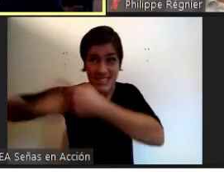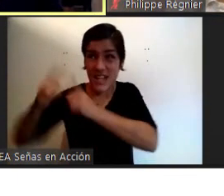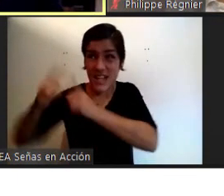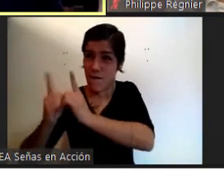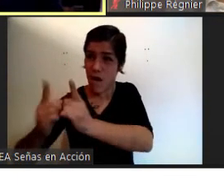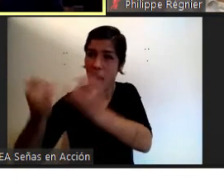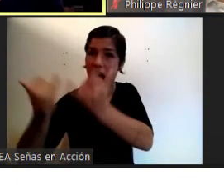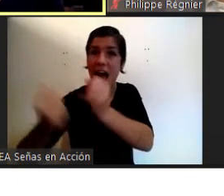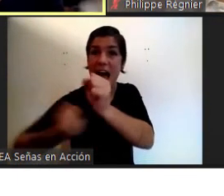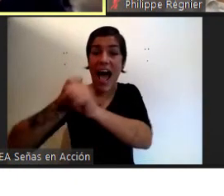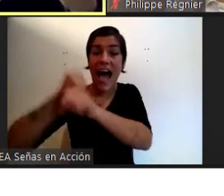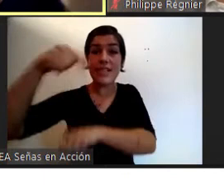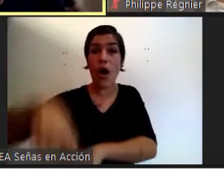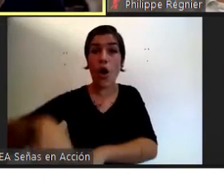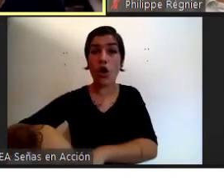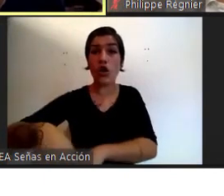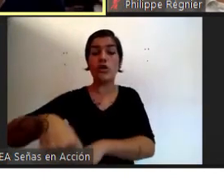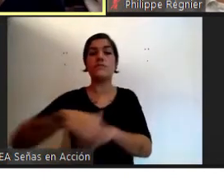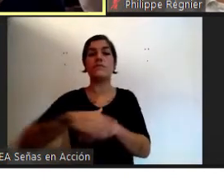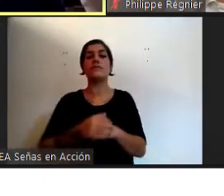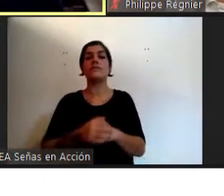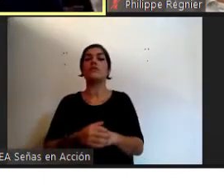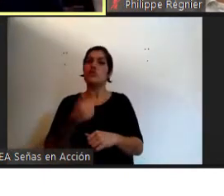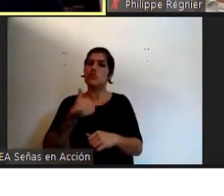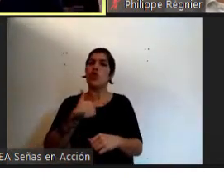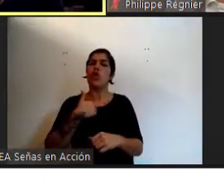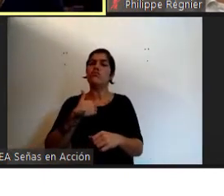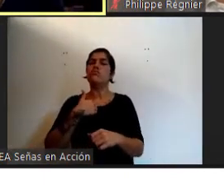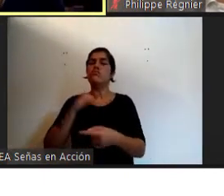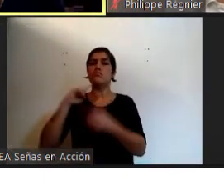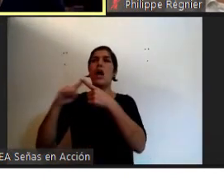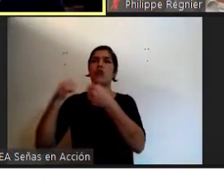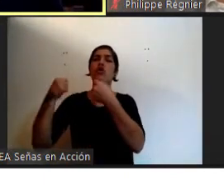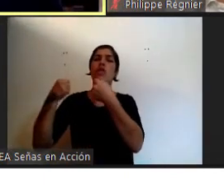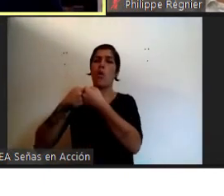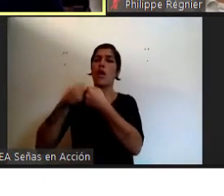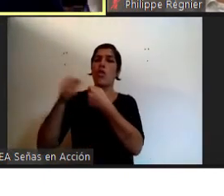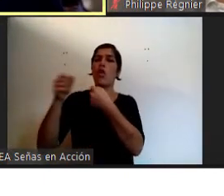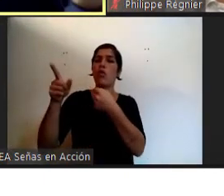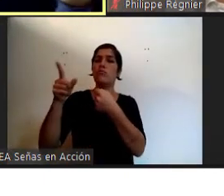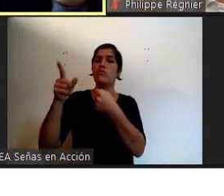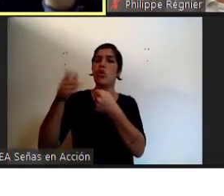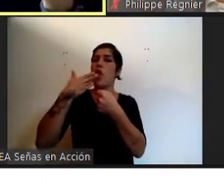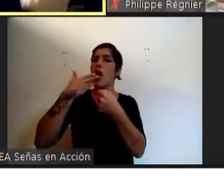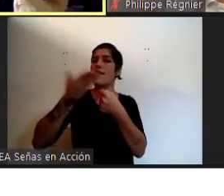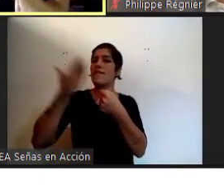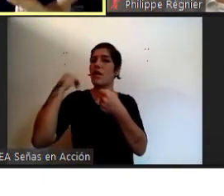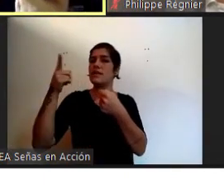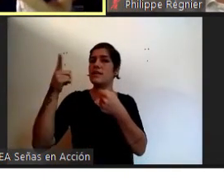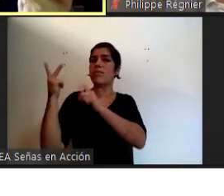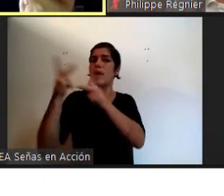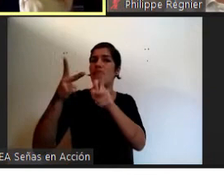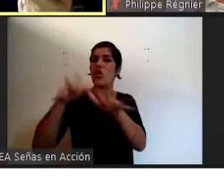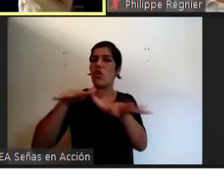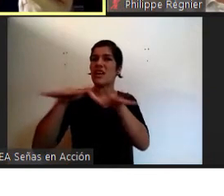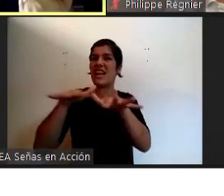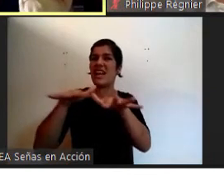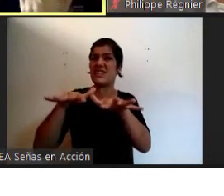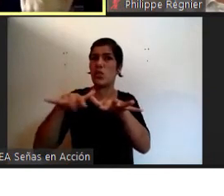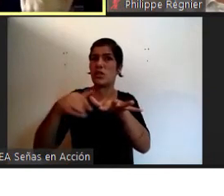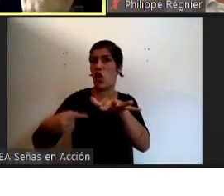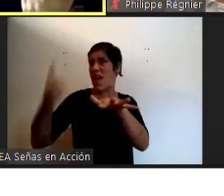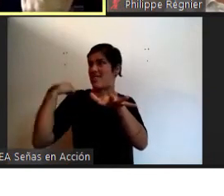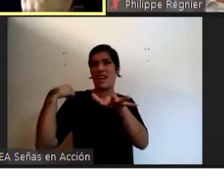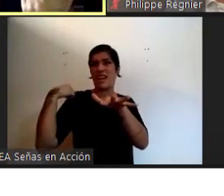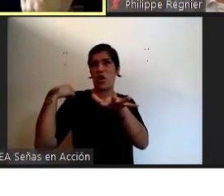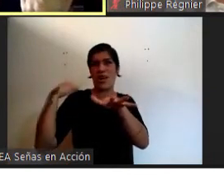with which I fully agree, or pretty much agree. The status of affairs of things back in the past was not very good